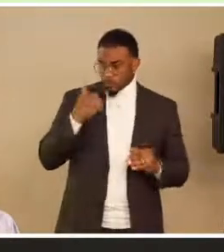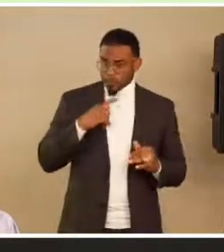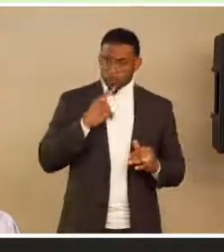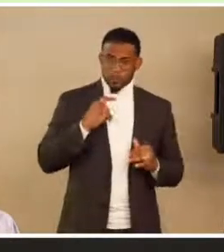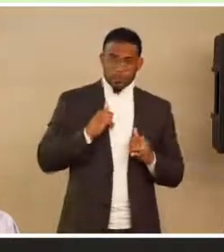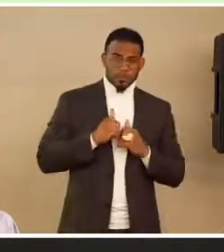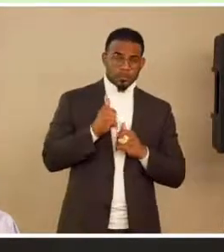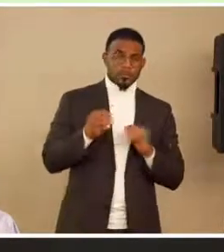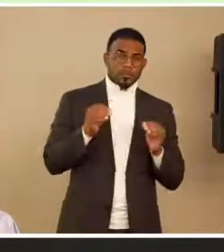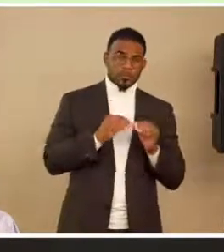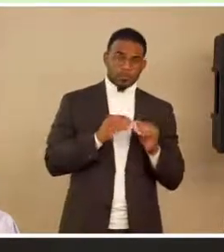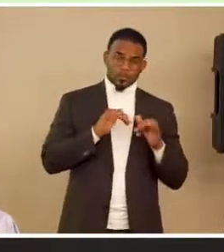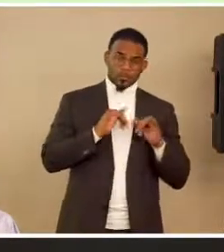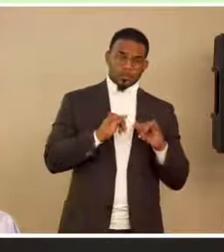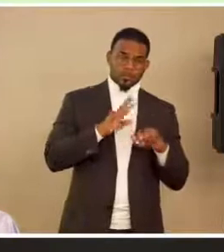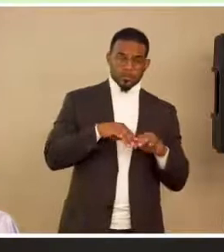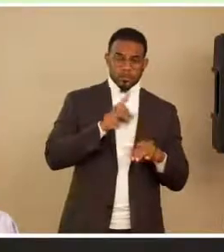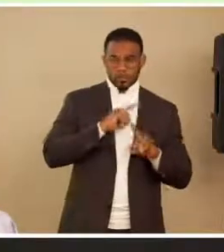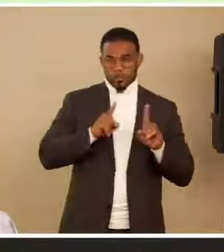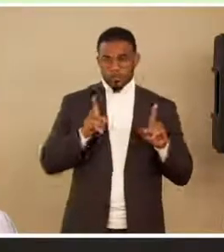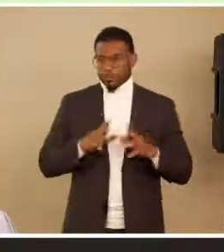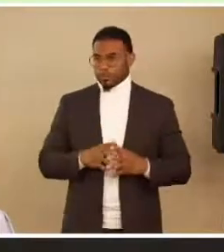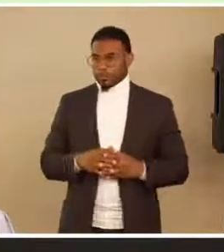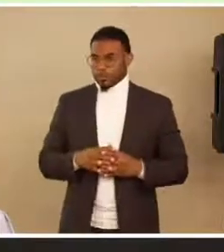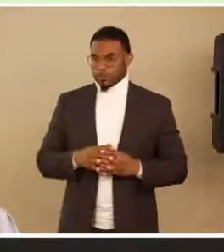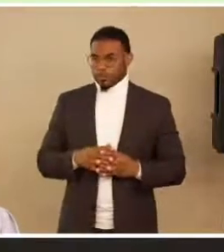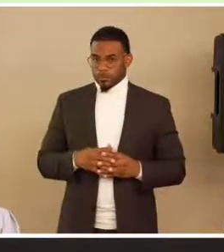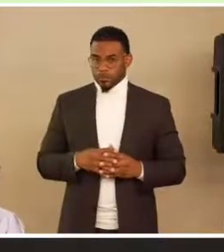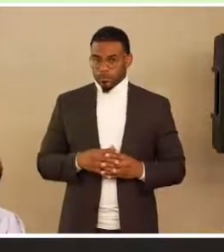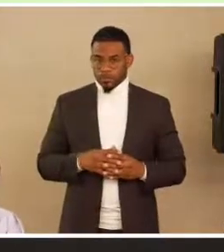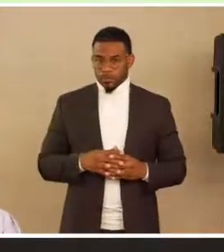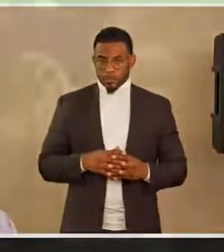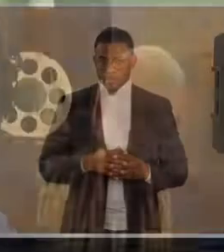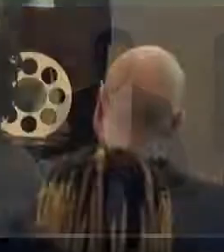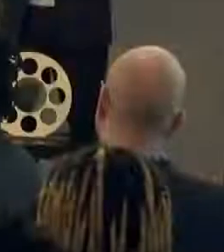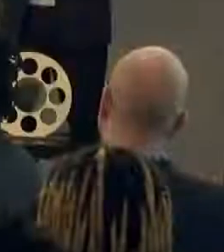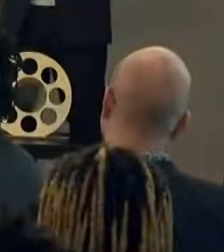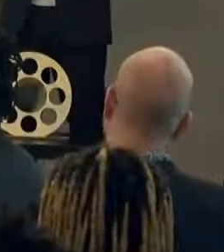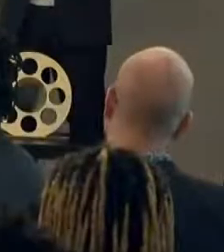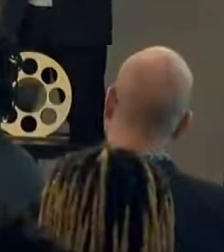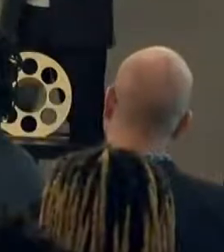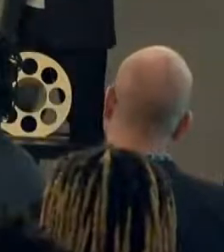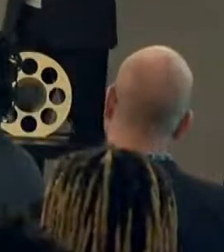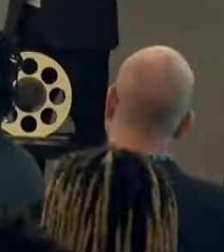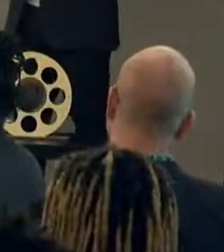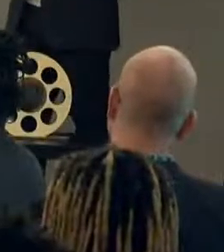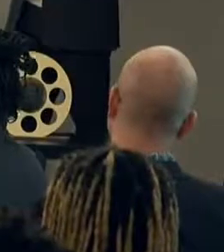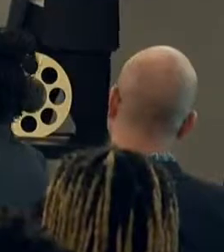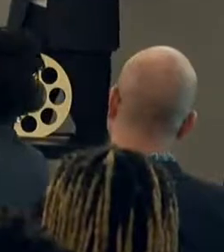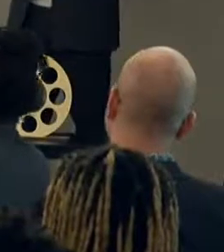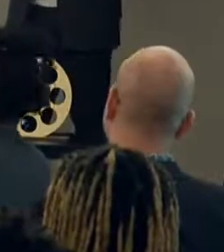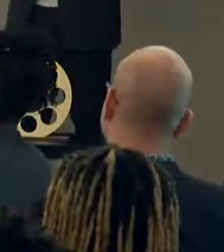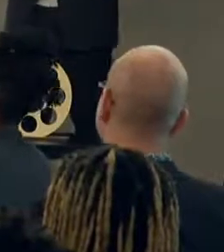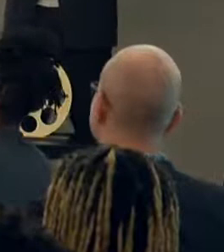we are far more similar than we are different. Thank you. That gives so much hope. Thank you so